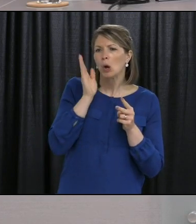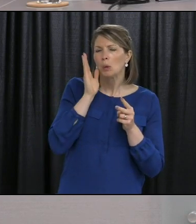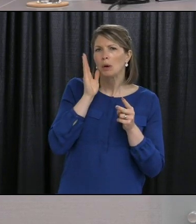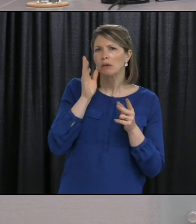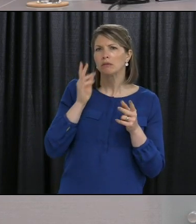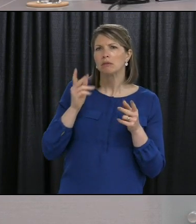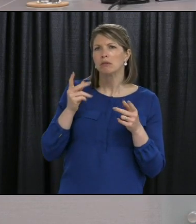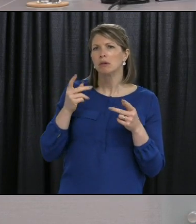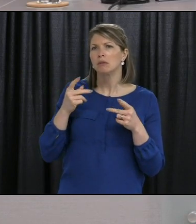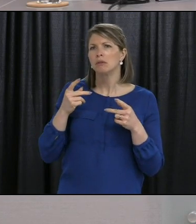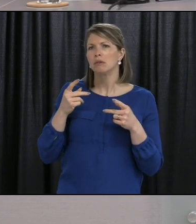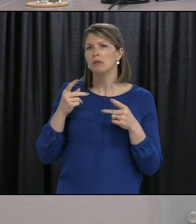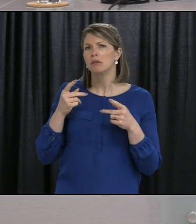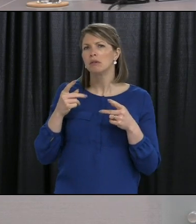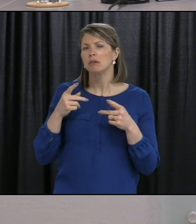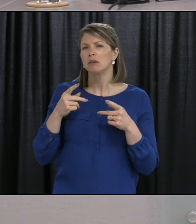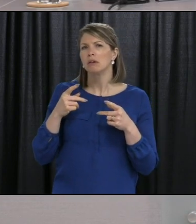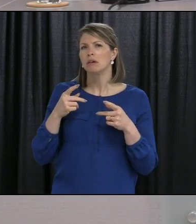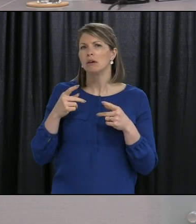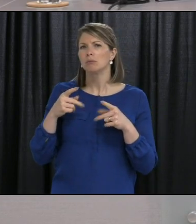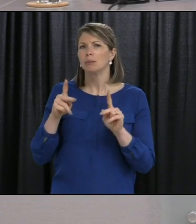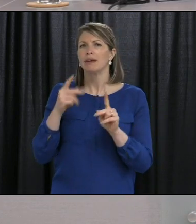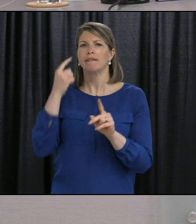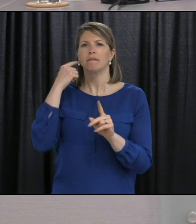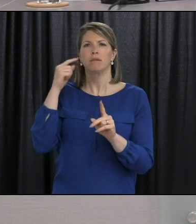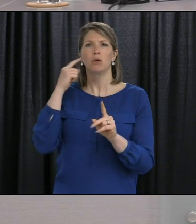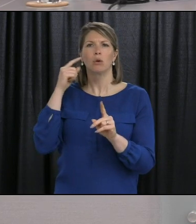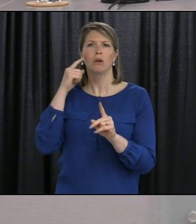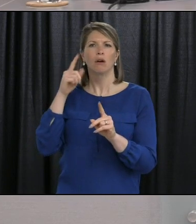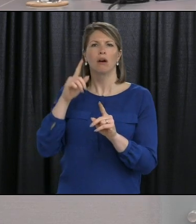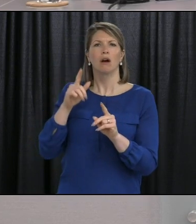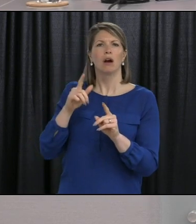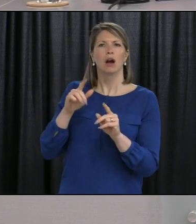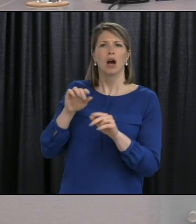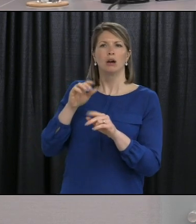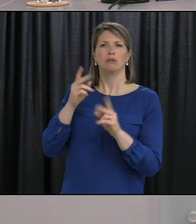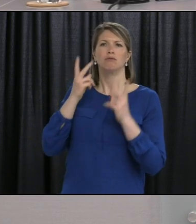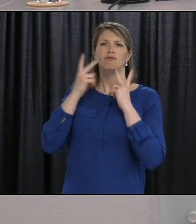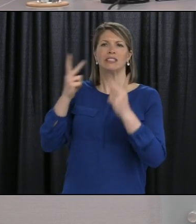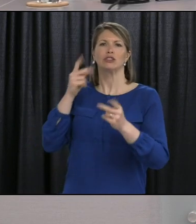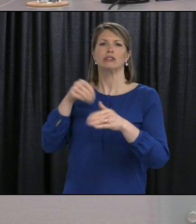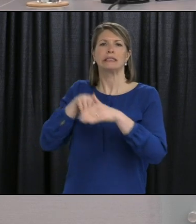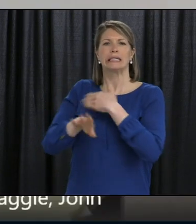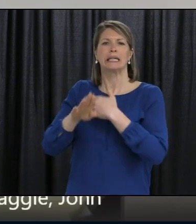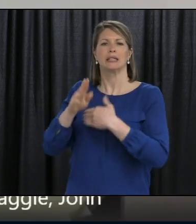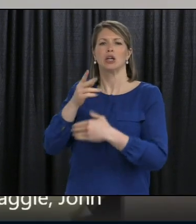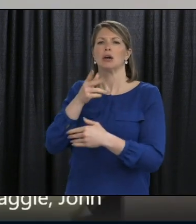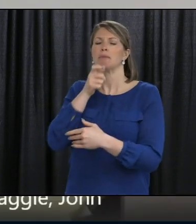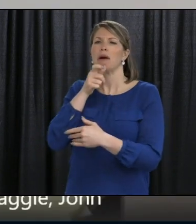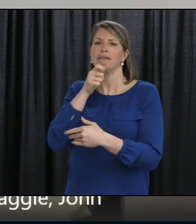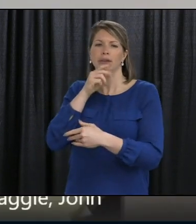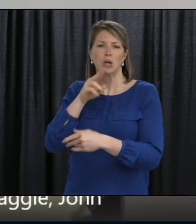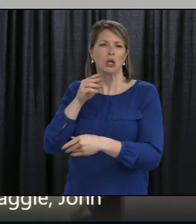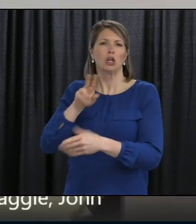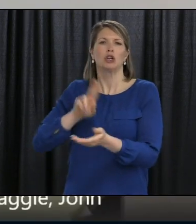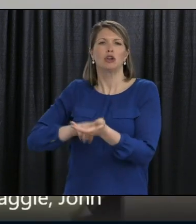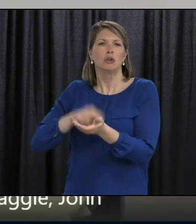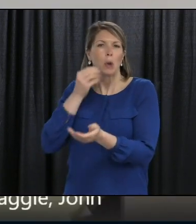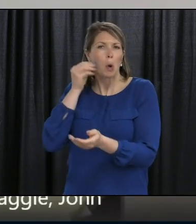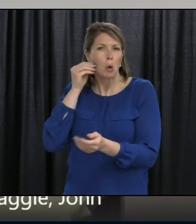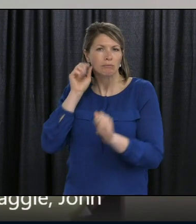hospital? The issue of visiting and support for